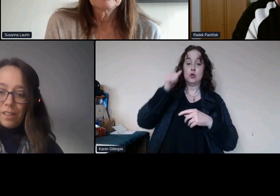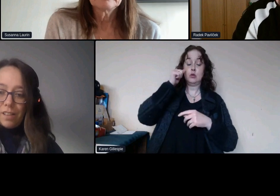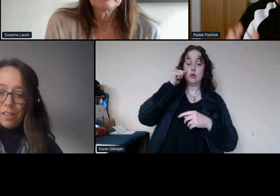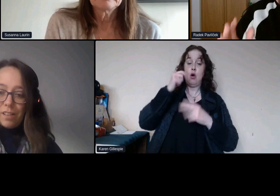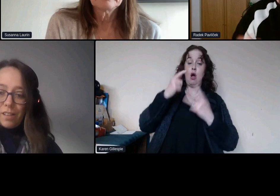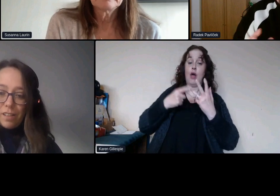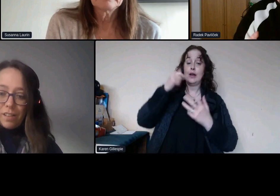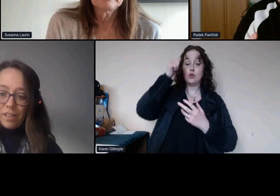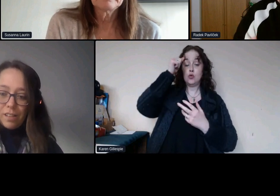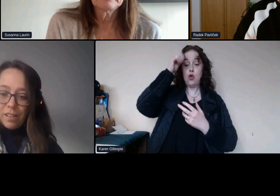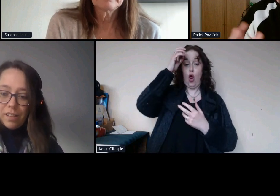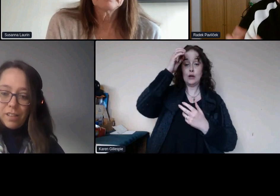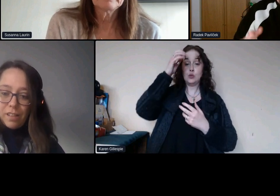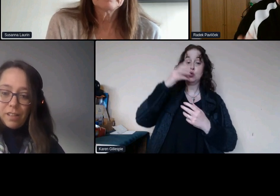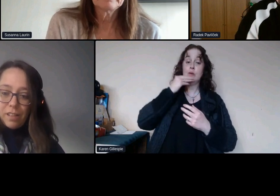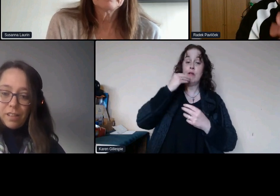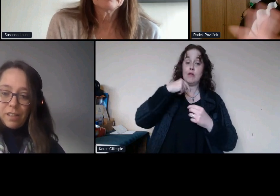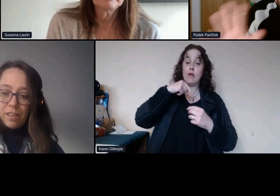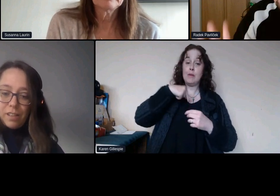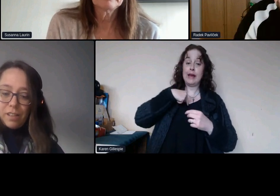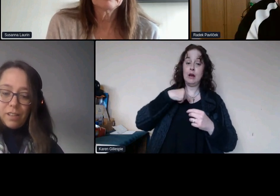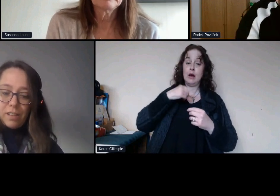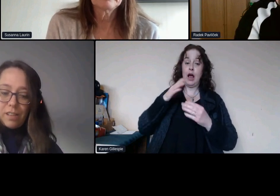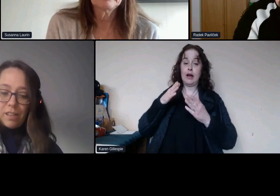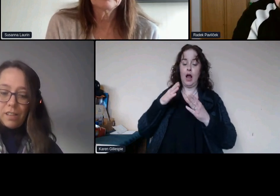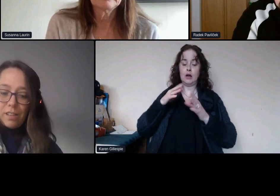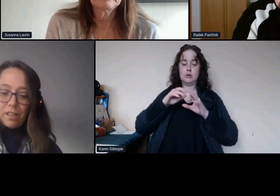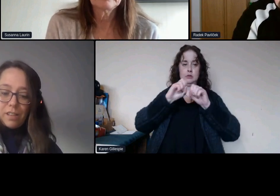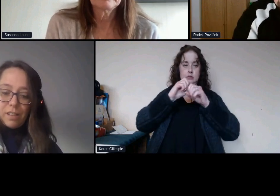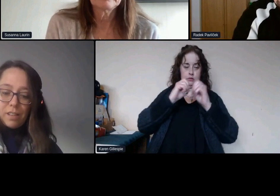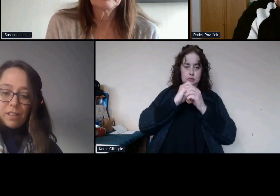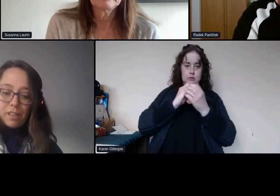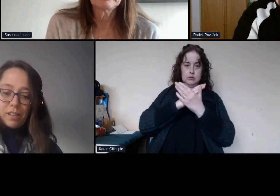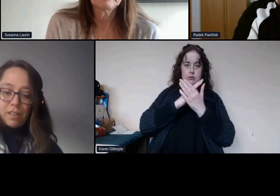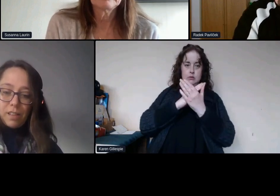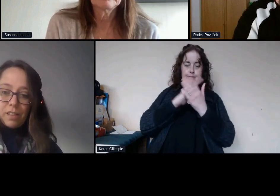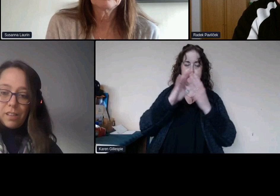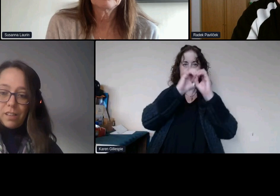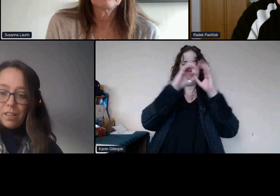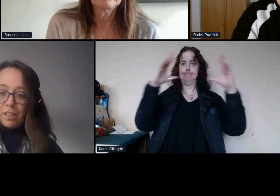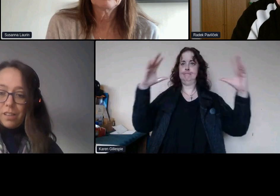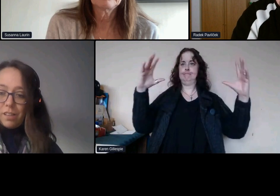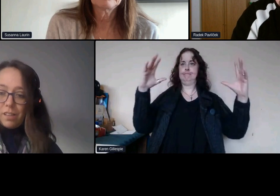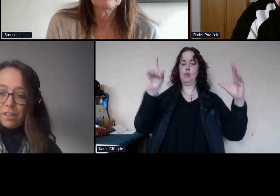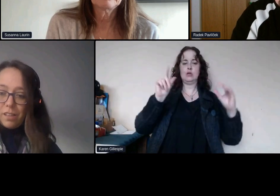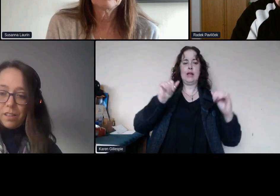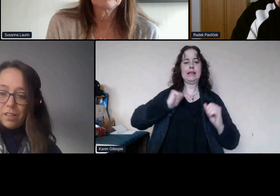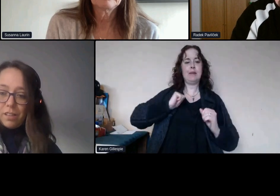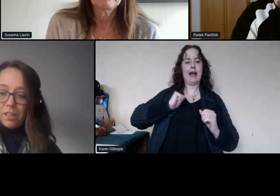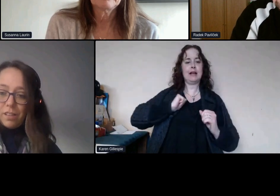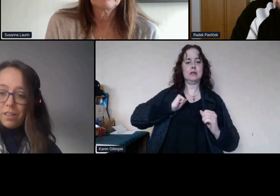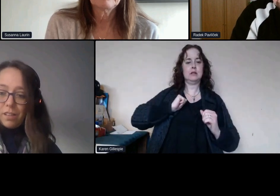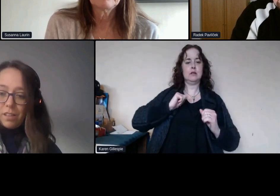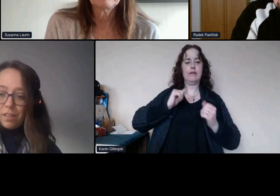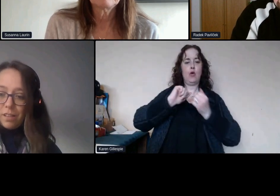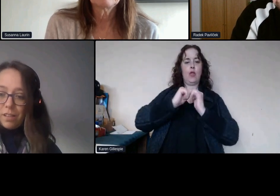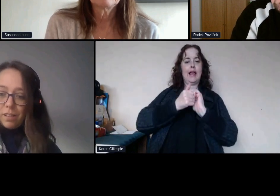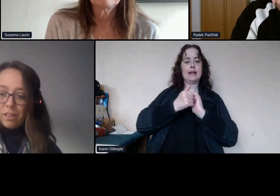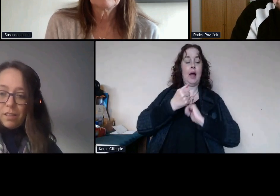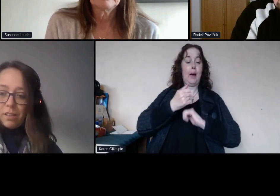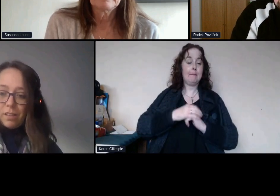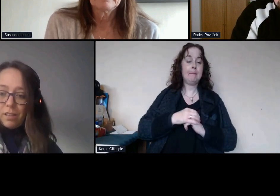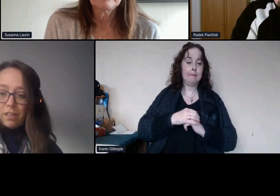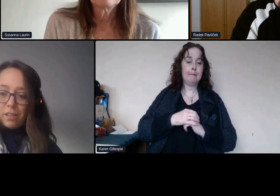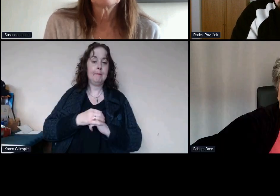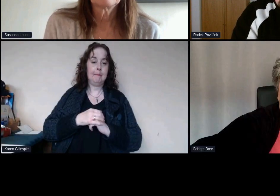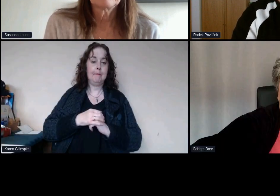me, like to get oriented what is expected for the exam itself. So yeah.